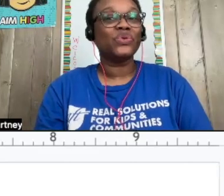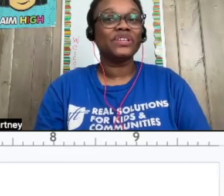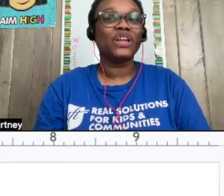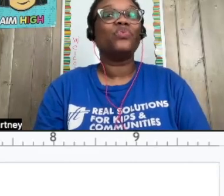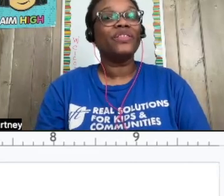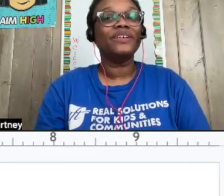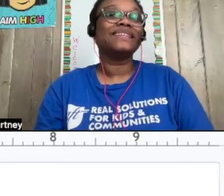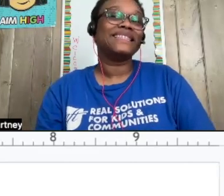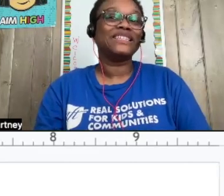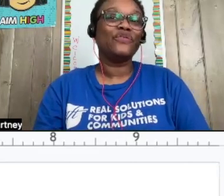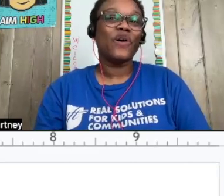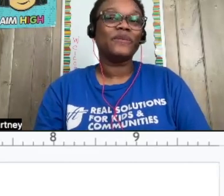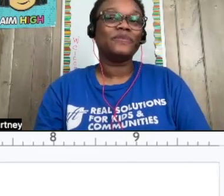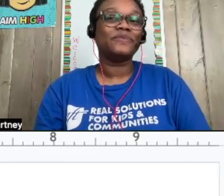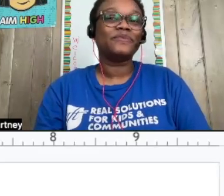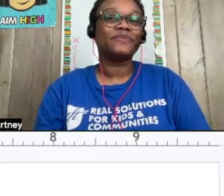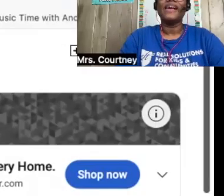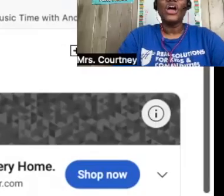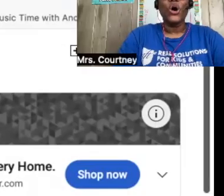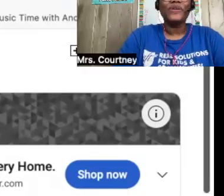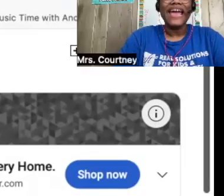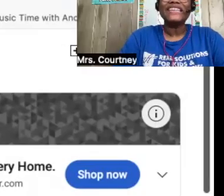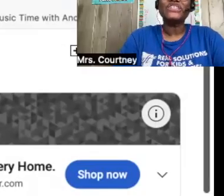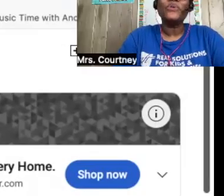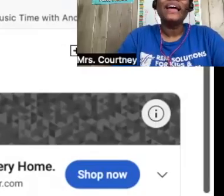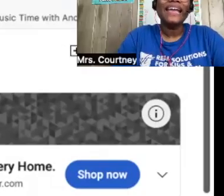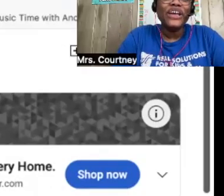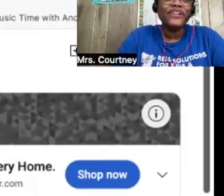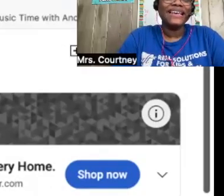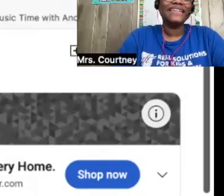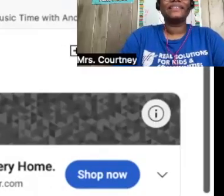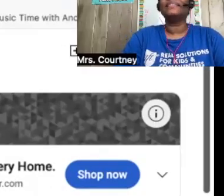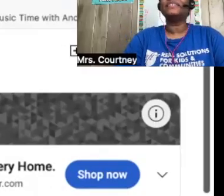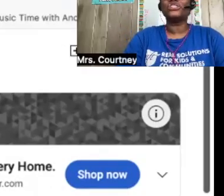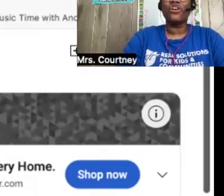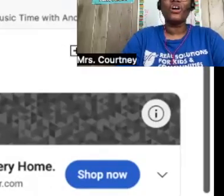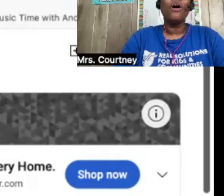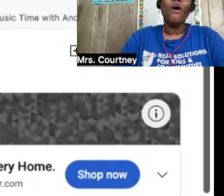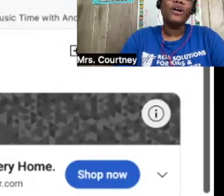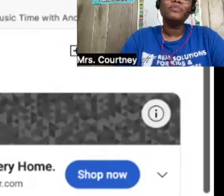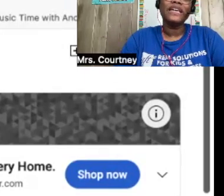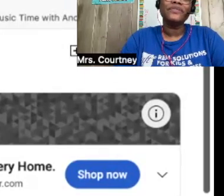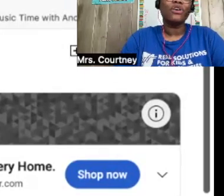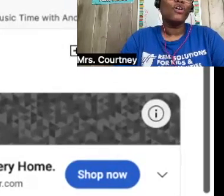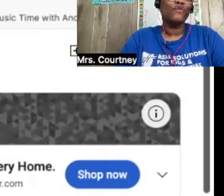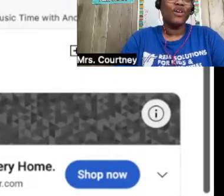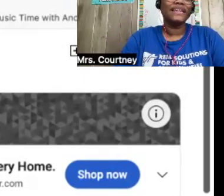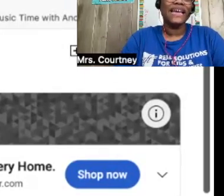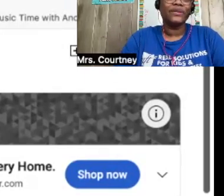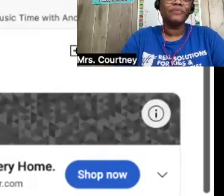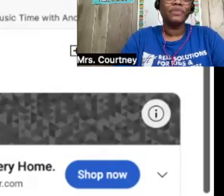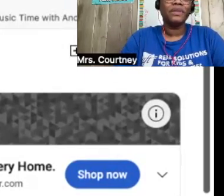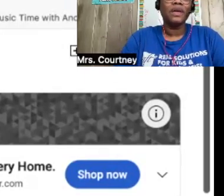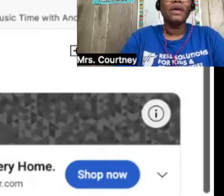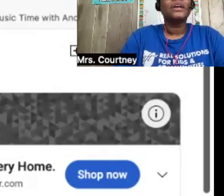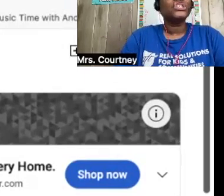signs associated with the season of fall. Okay, so here is the song Autumn Leaves Are Falling